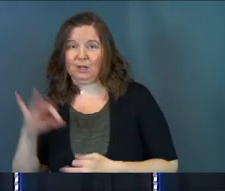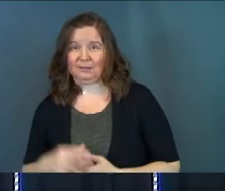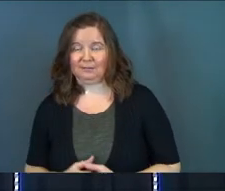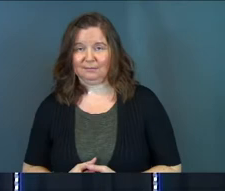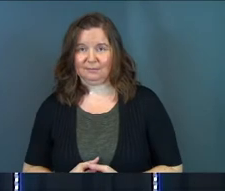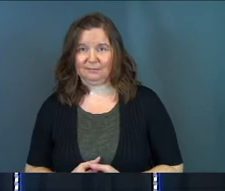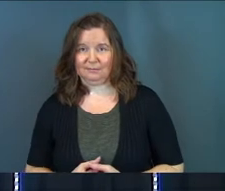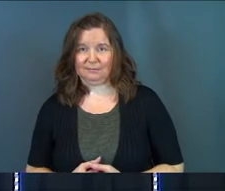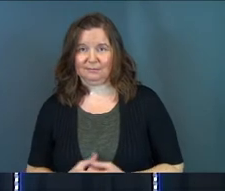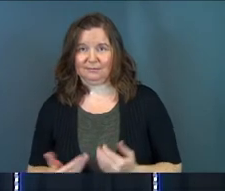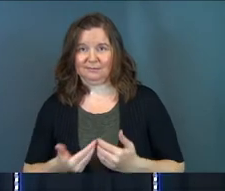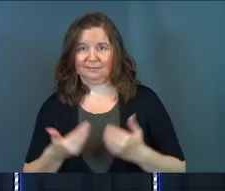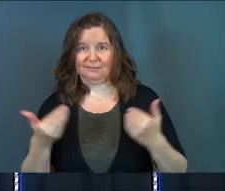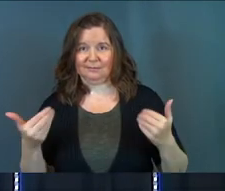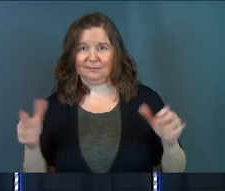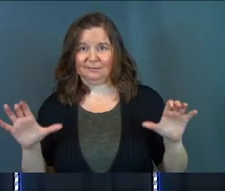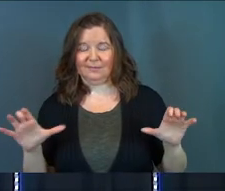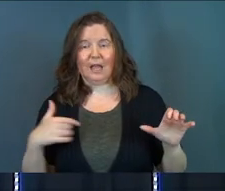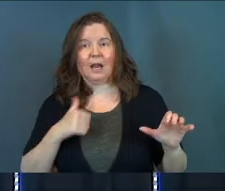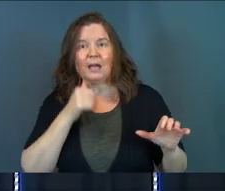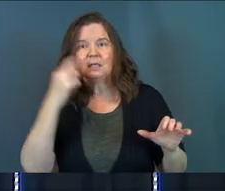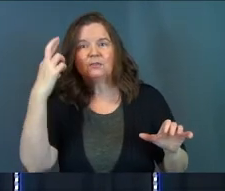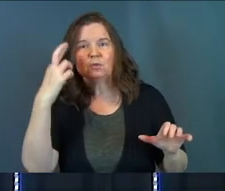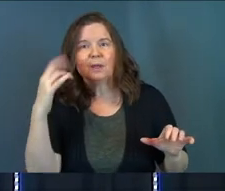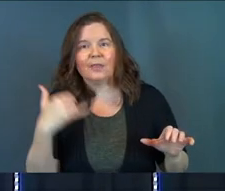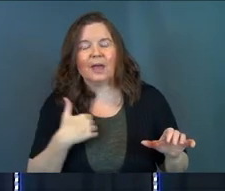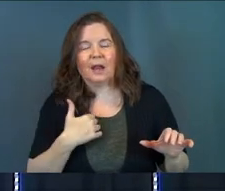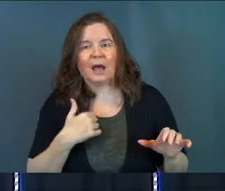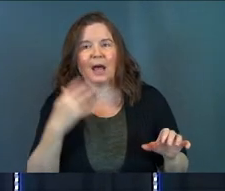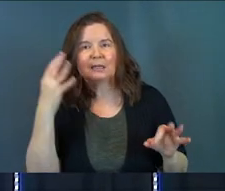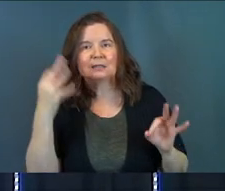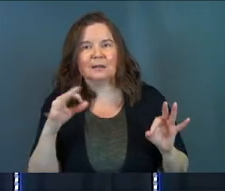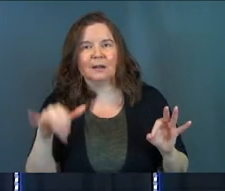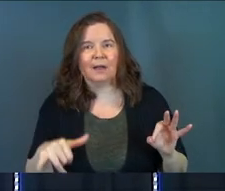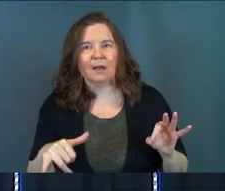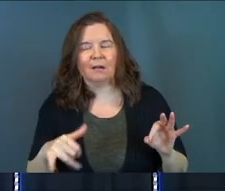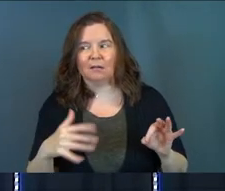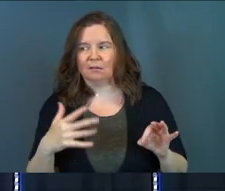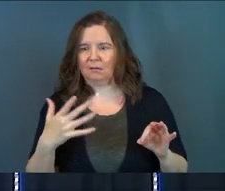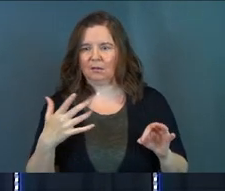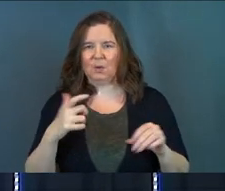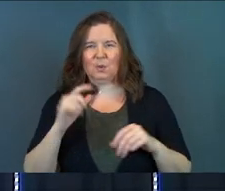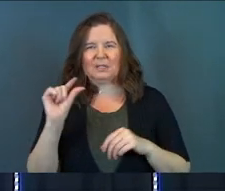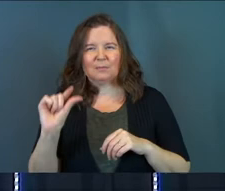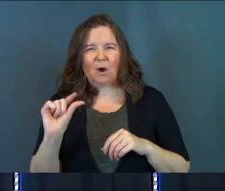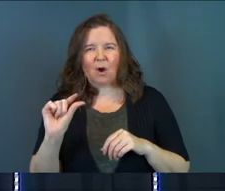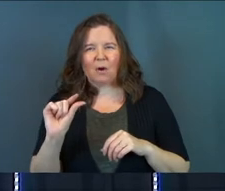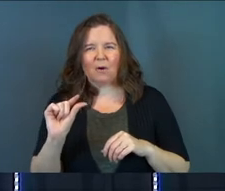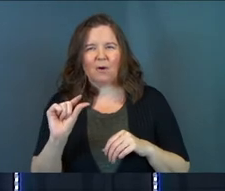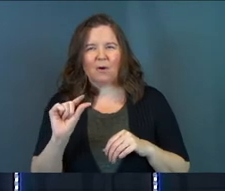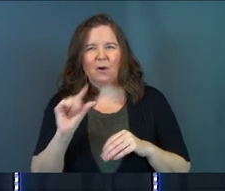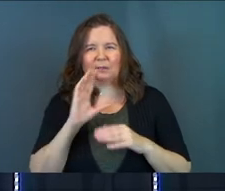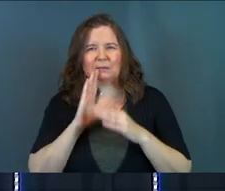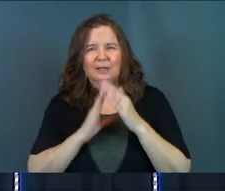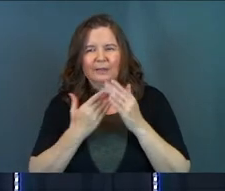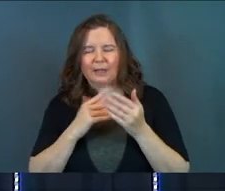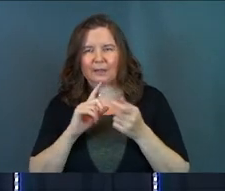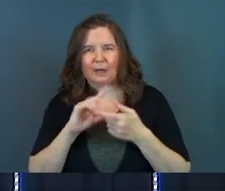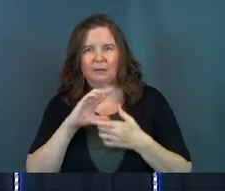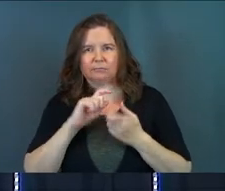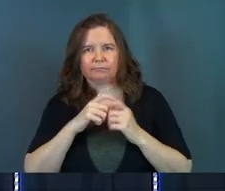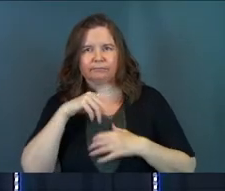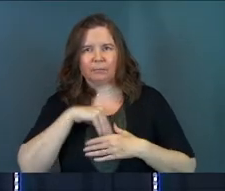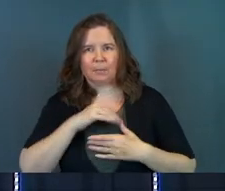Spirit. And I didn't even realize that I had drawn that conclusion. It was this tiny little subtle thing that had come into my